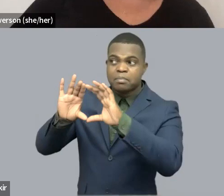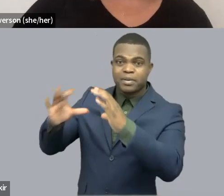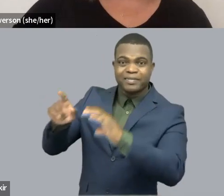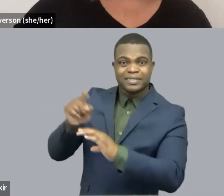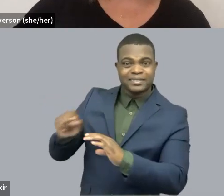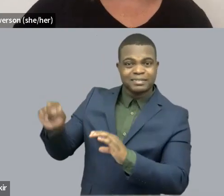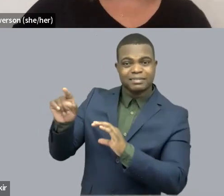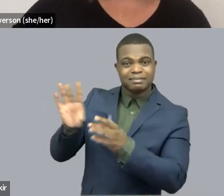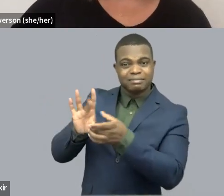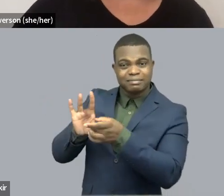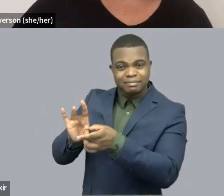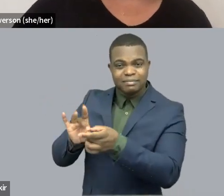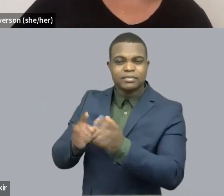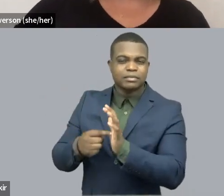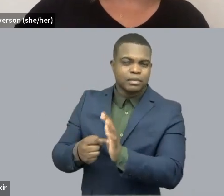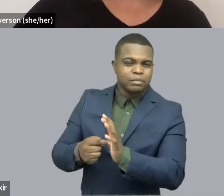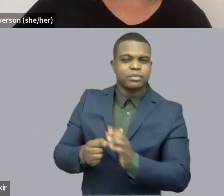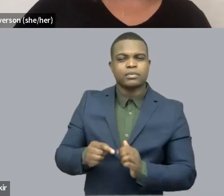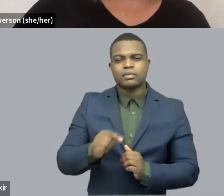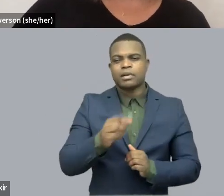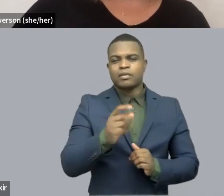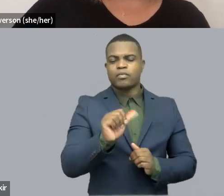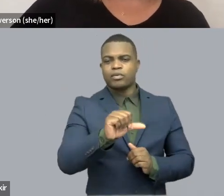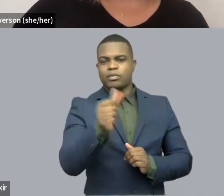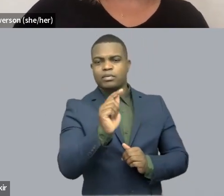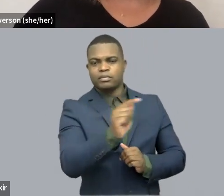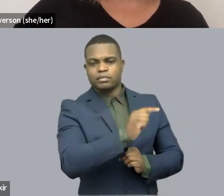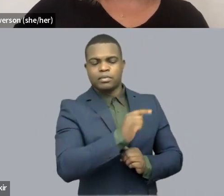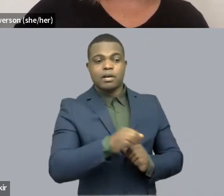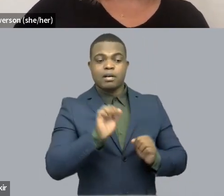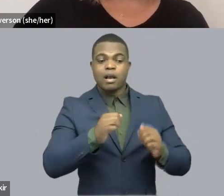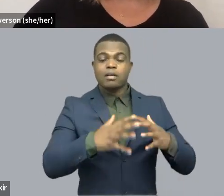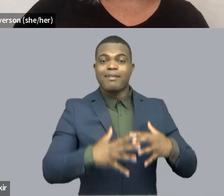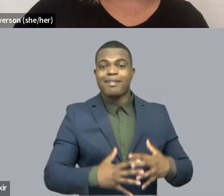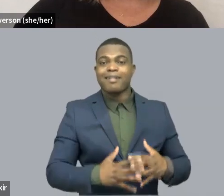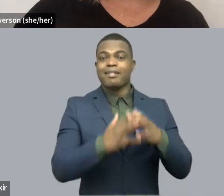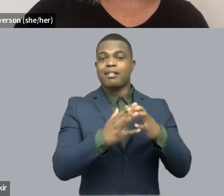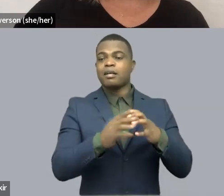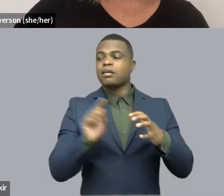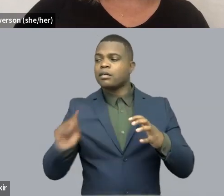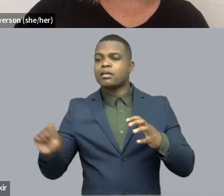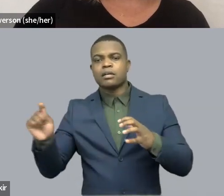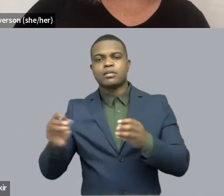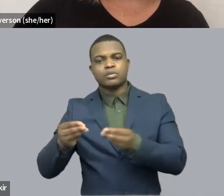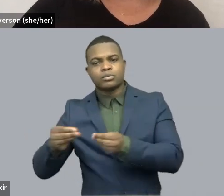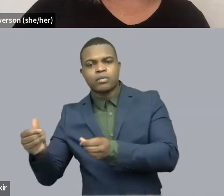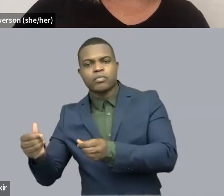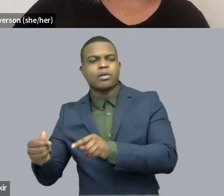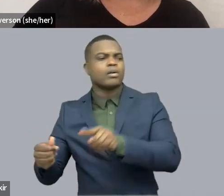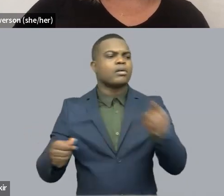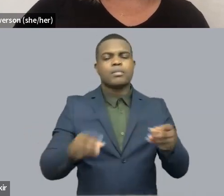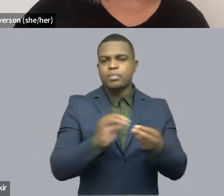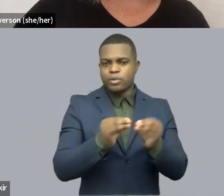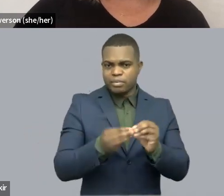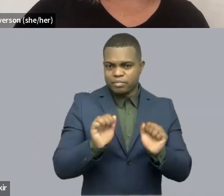might be a sort of kind of at least our experience is indeed, first of all, to join forces with other civil society organizations,